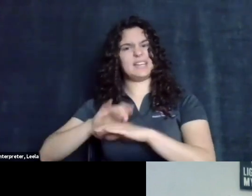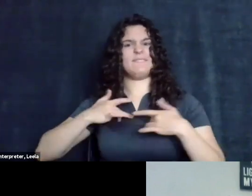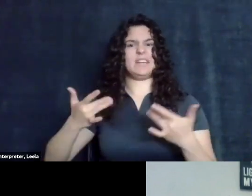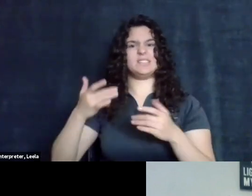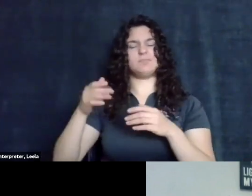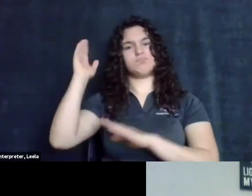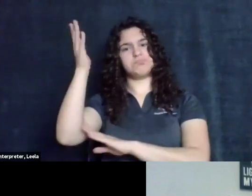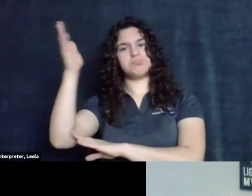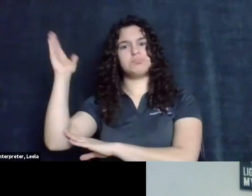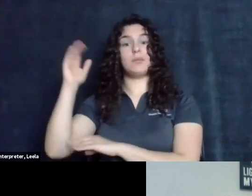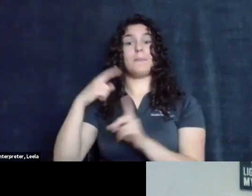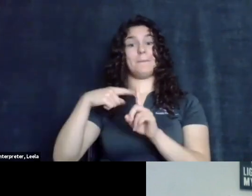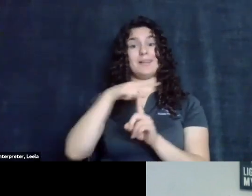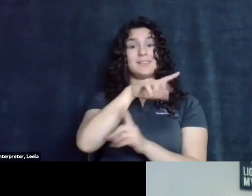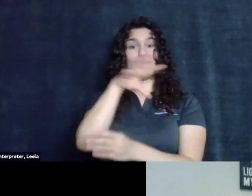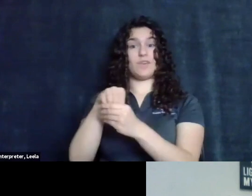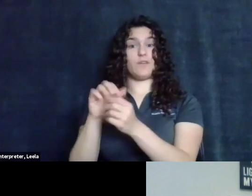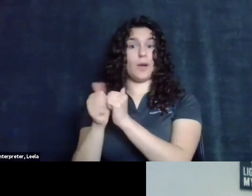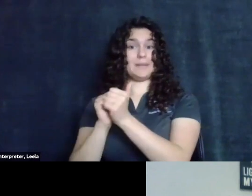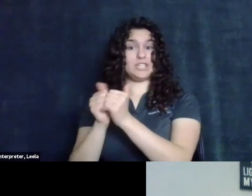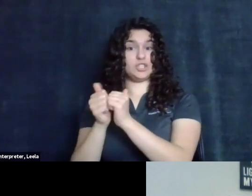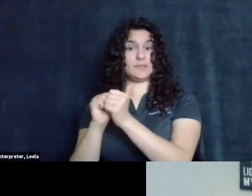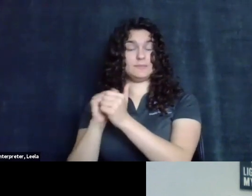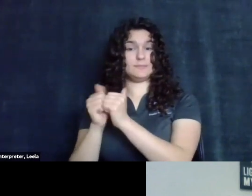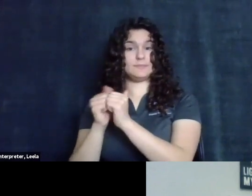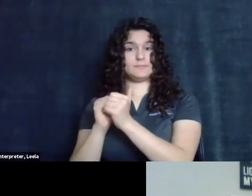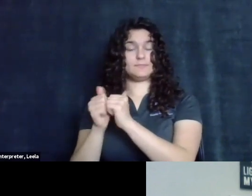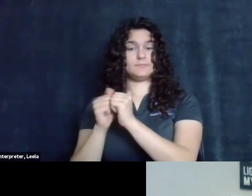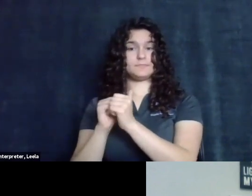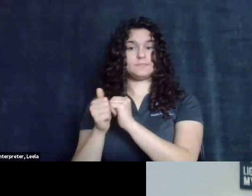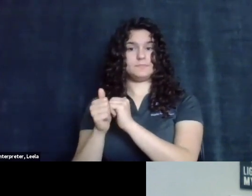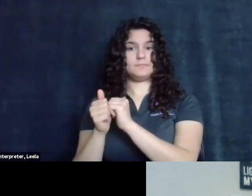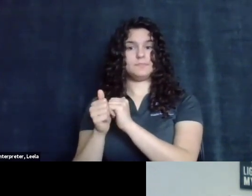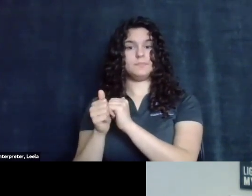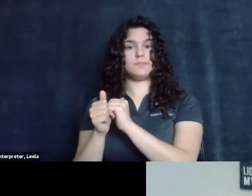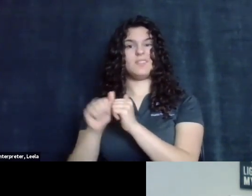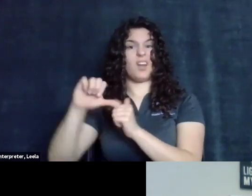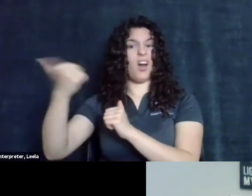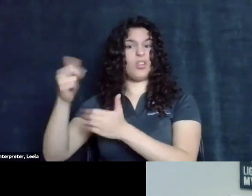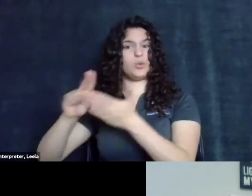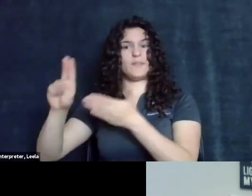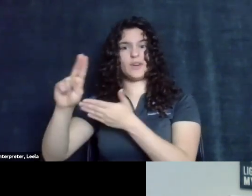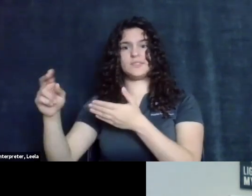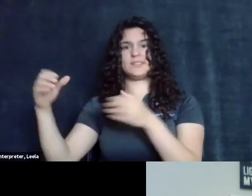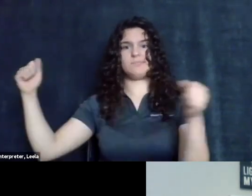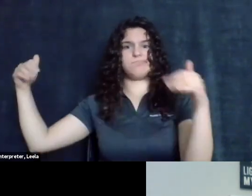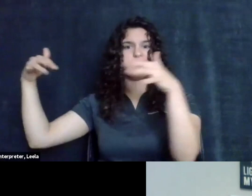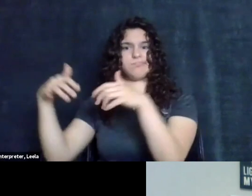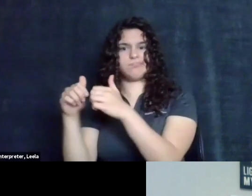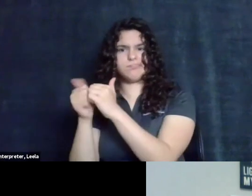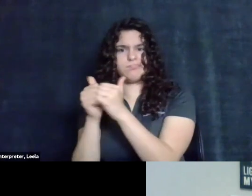into competitions about case studies, etc., where they compete with other universities,